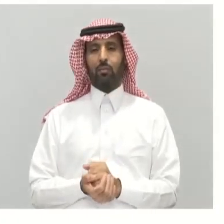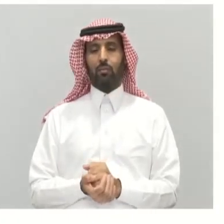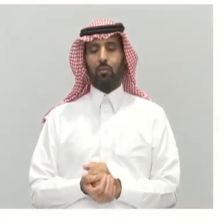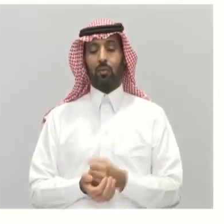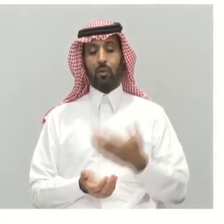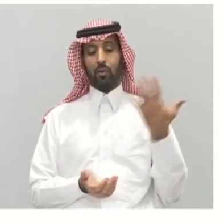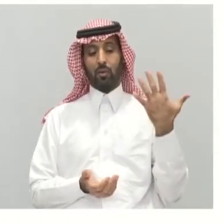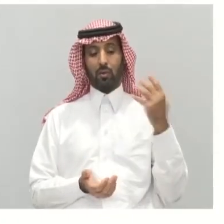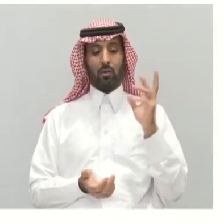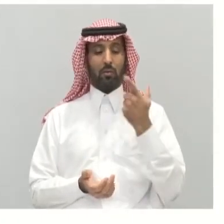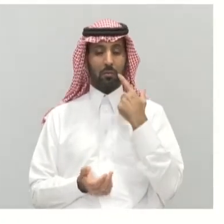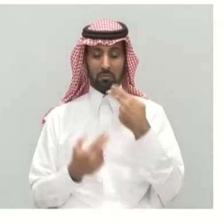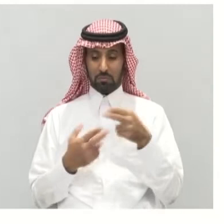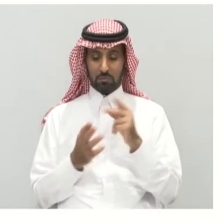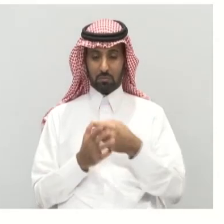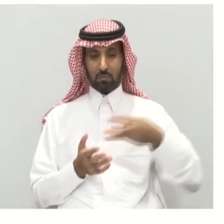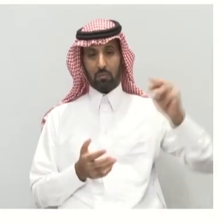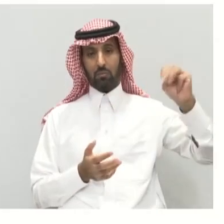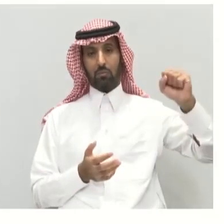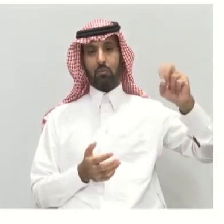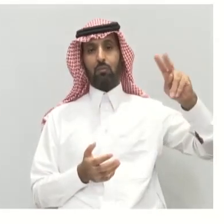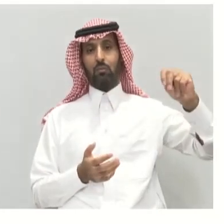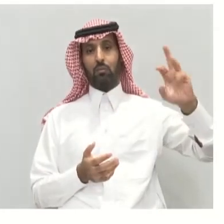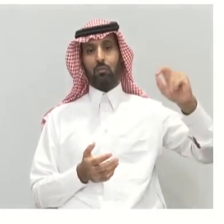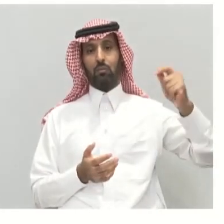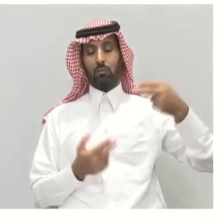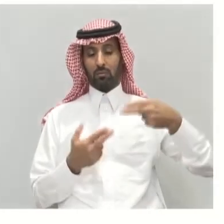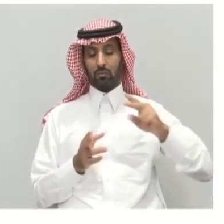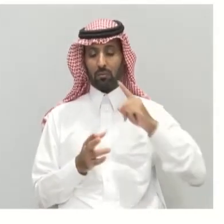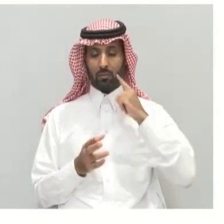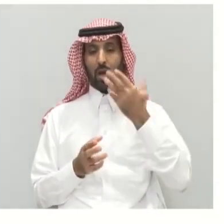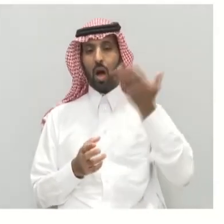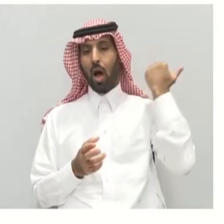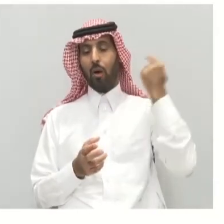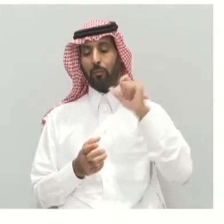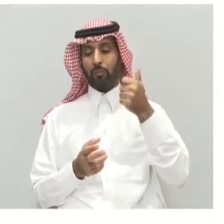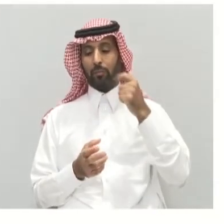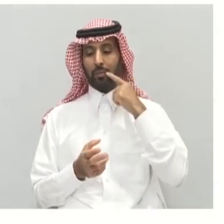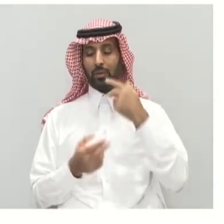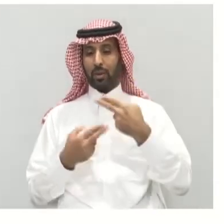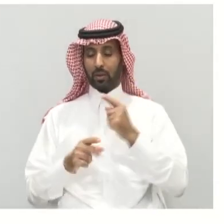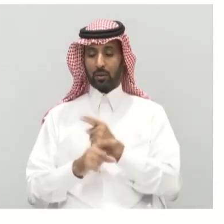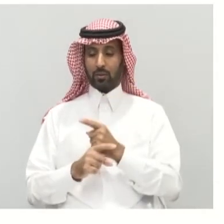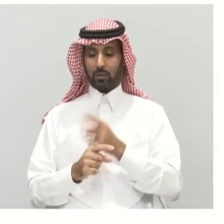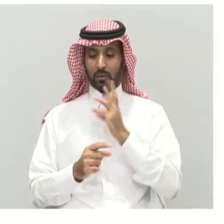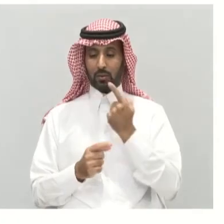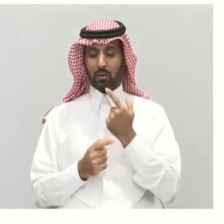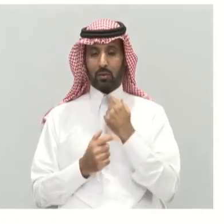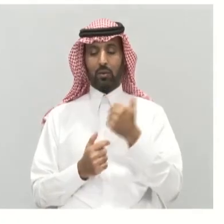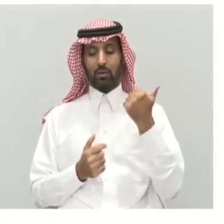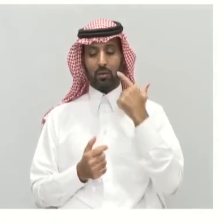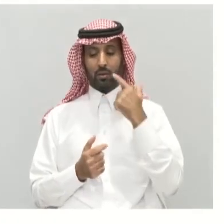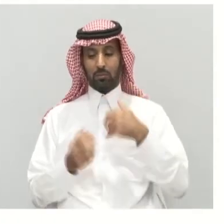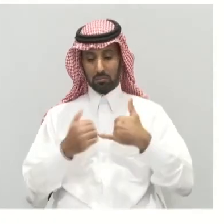5, we have Muna started working as a teacher 10 years ago. 6, people didn't use to drive cars in